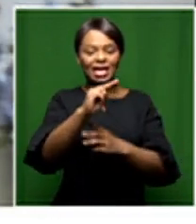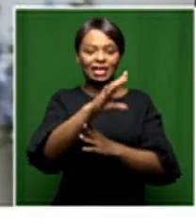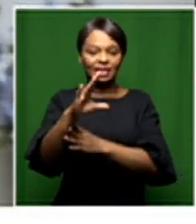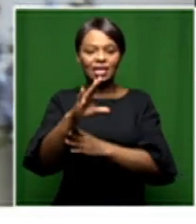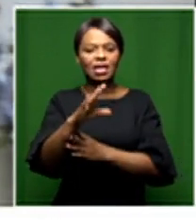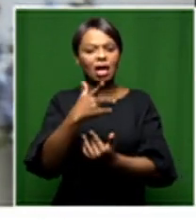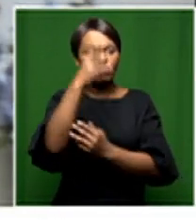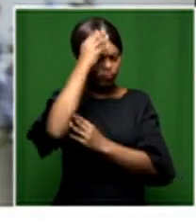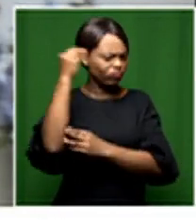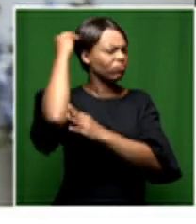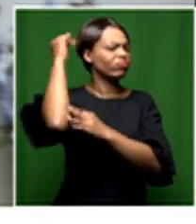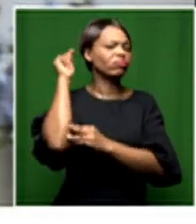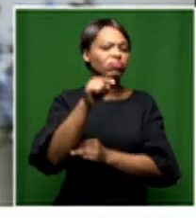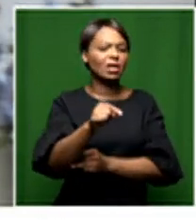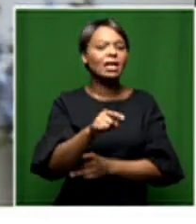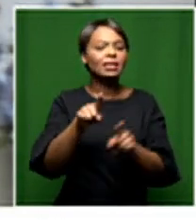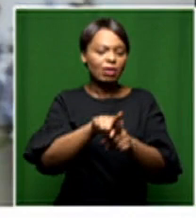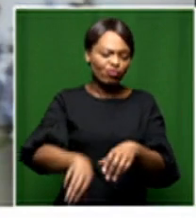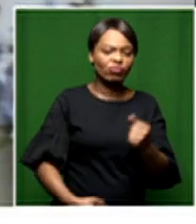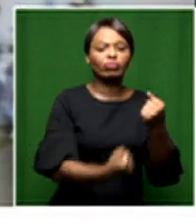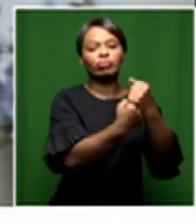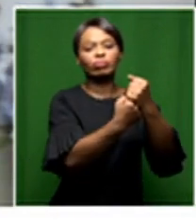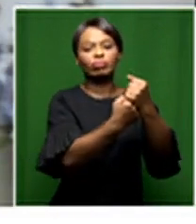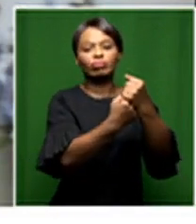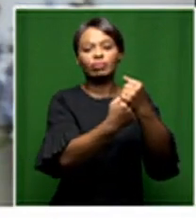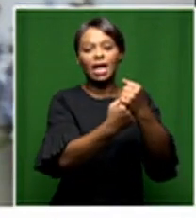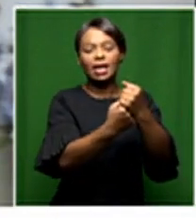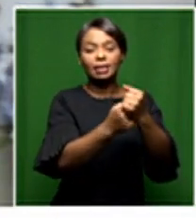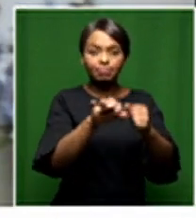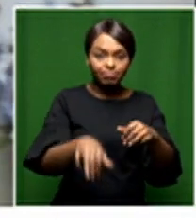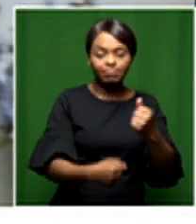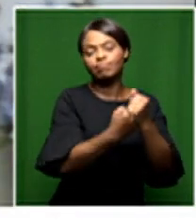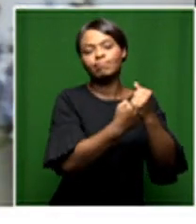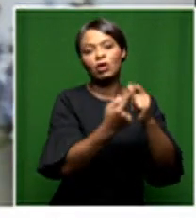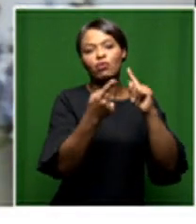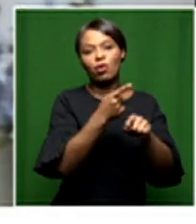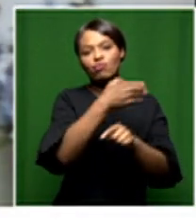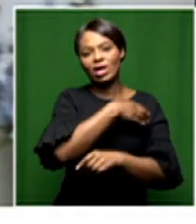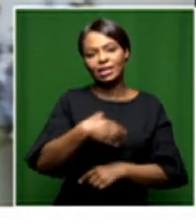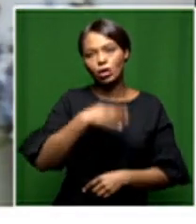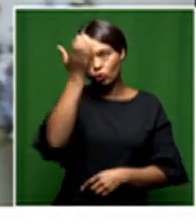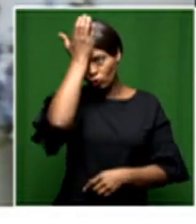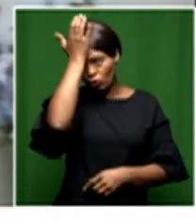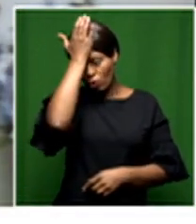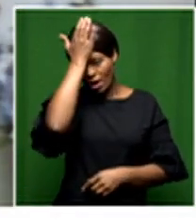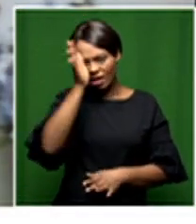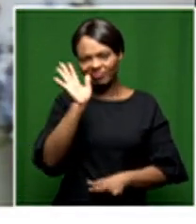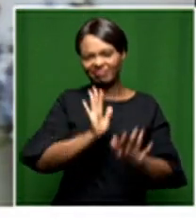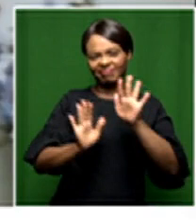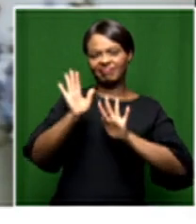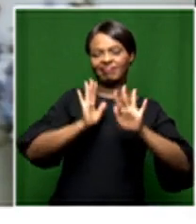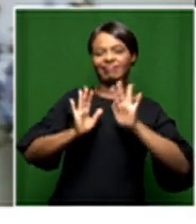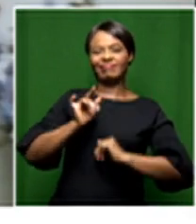registered. And of course, that gives additional support to bosses from President Zuma's resistance against